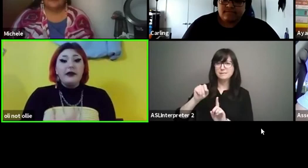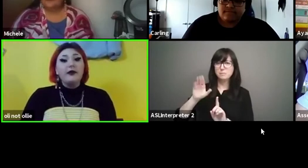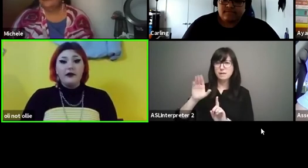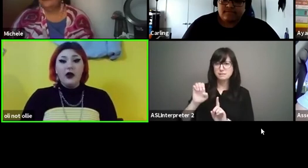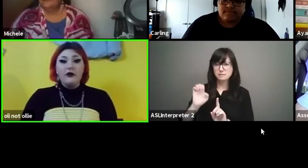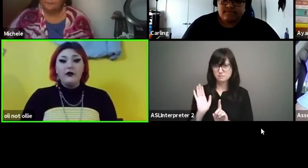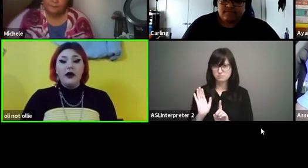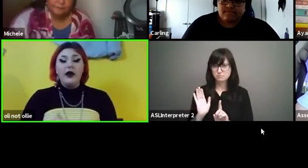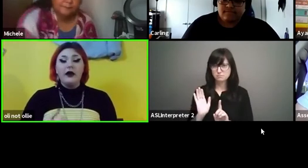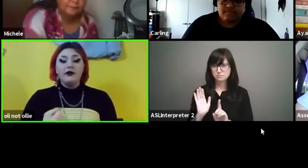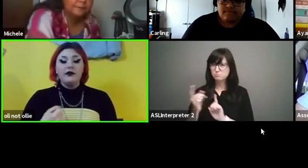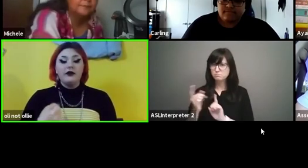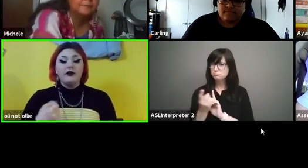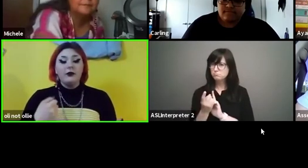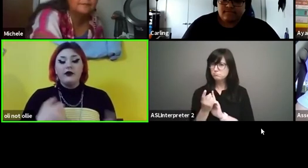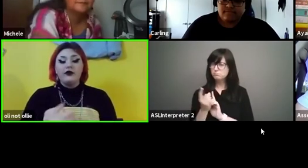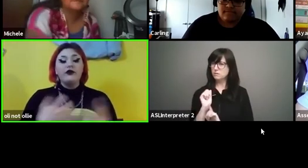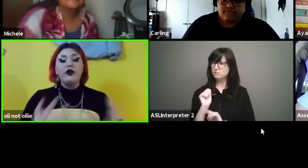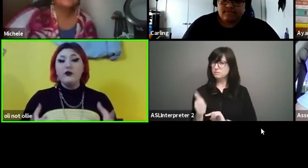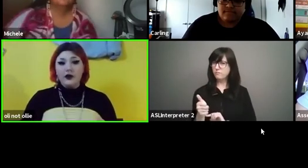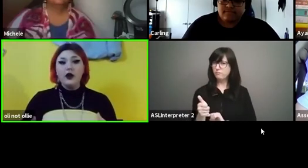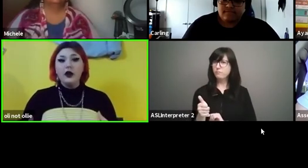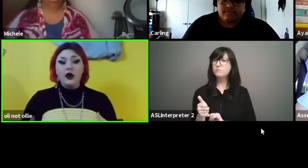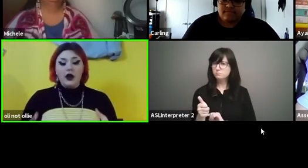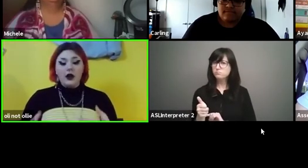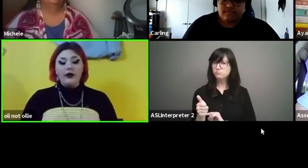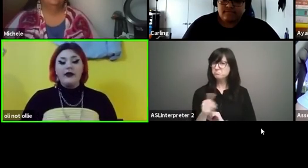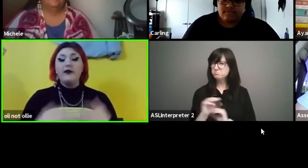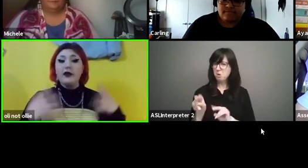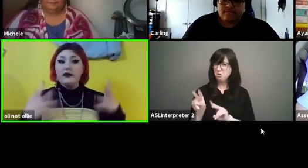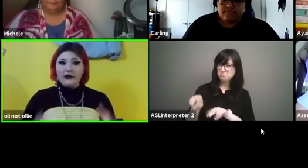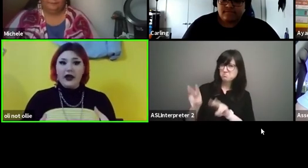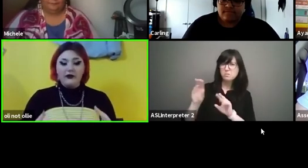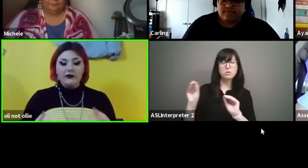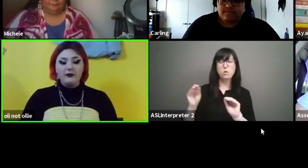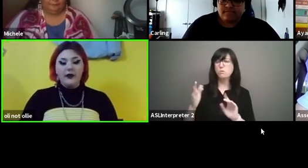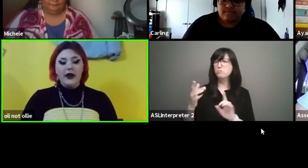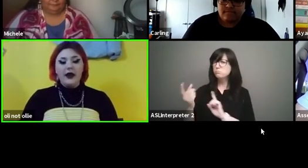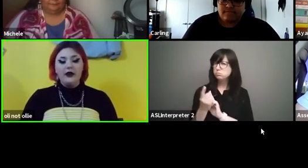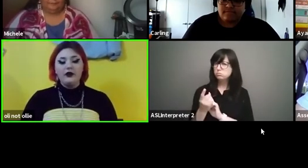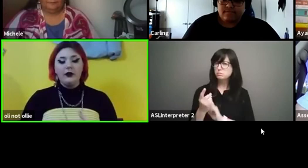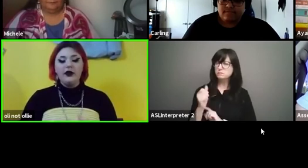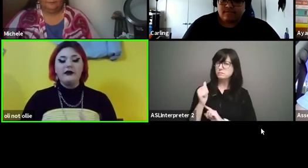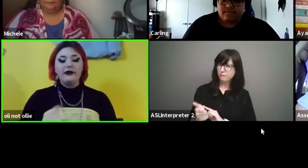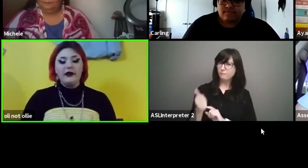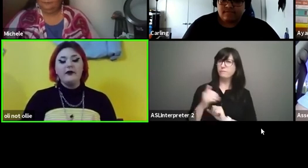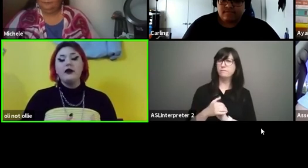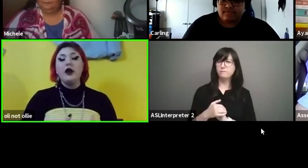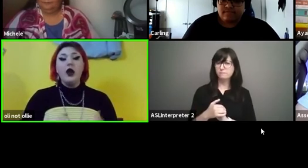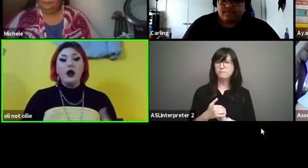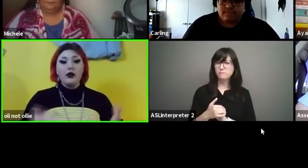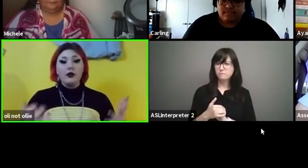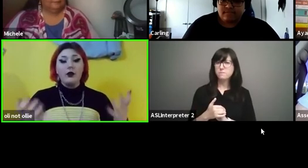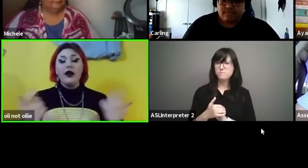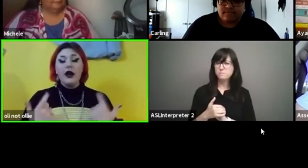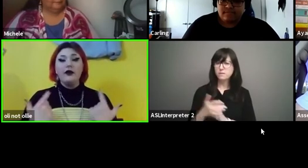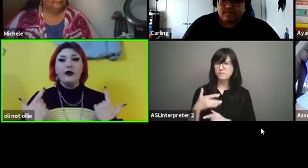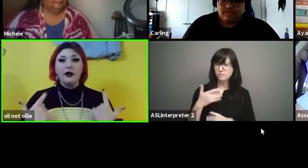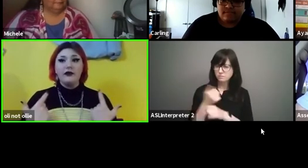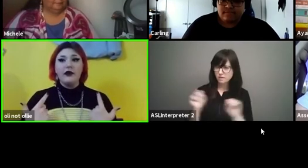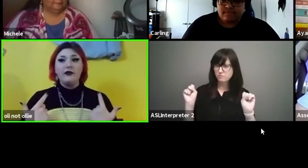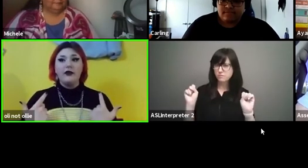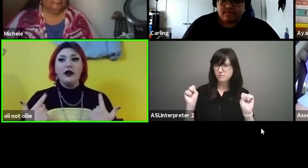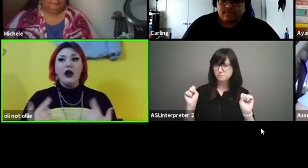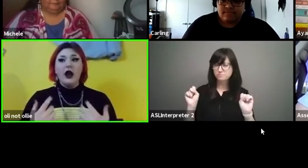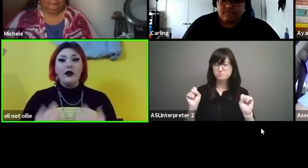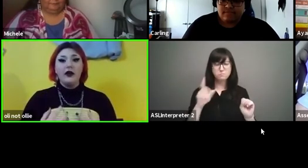just need a space to be themselves and where there's no fear, where they feel safe. And going into safety, when I think